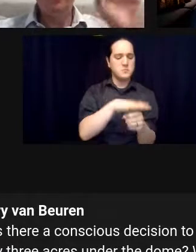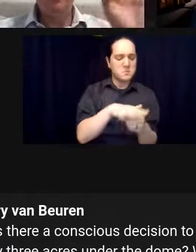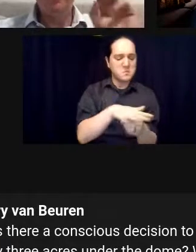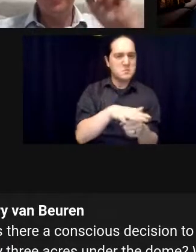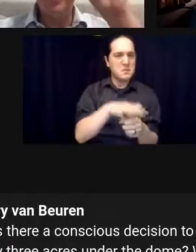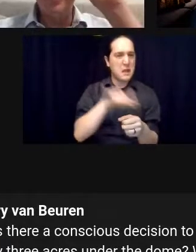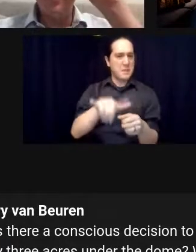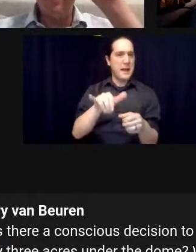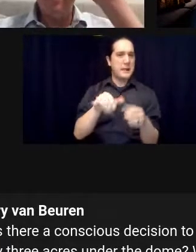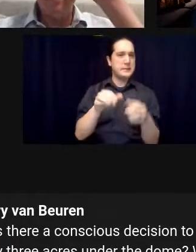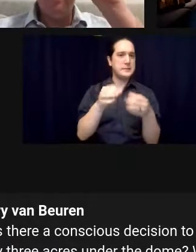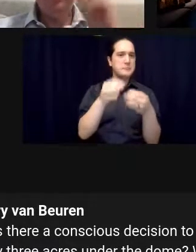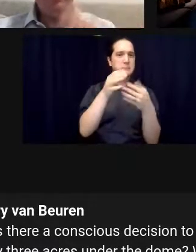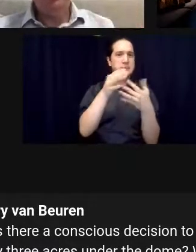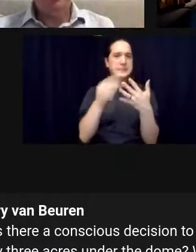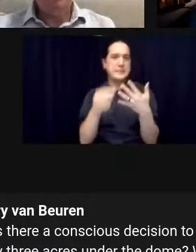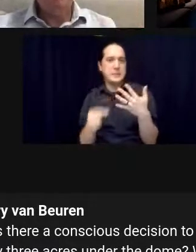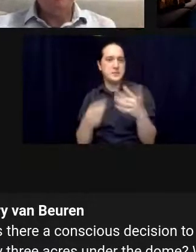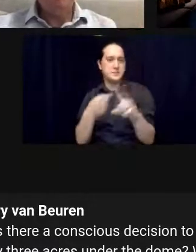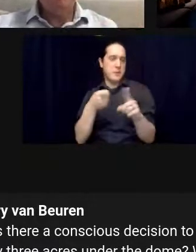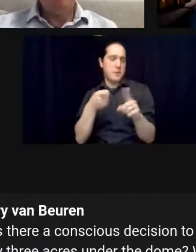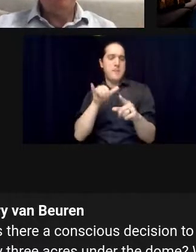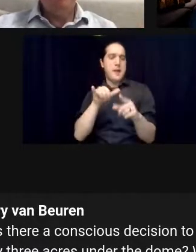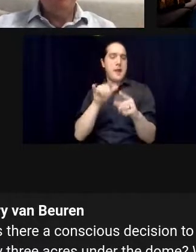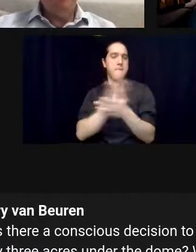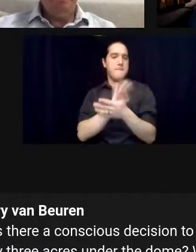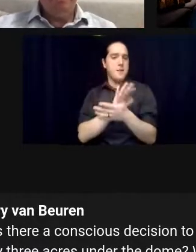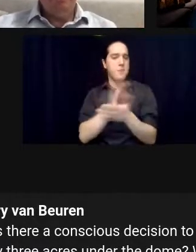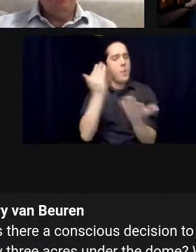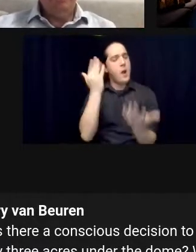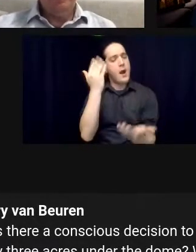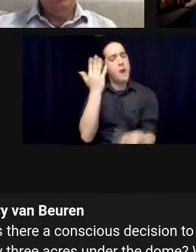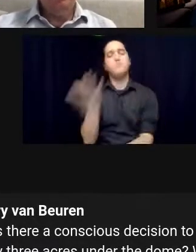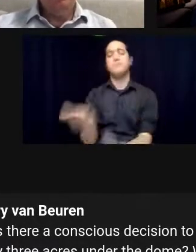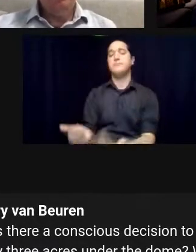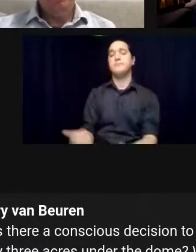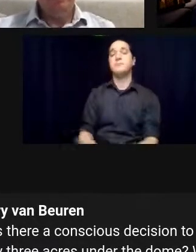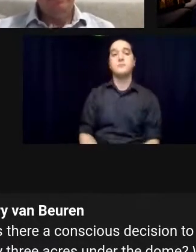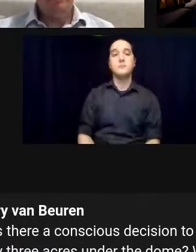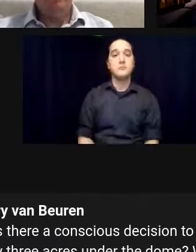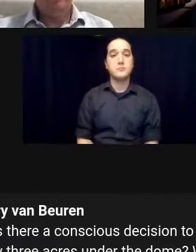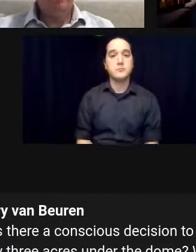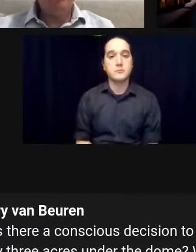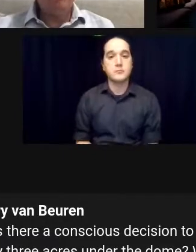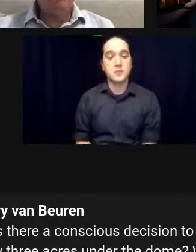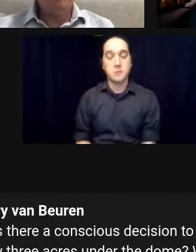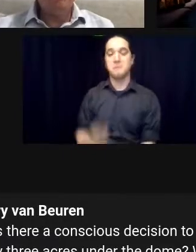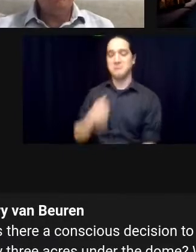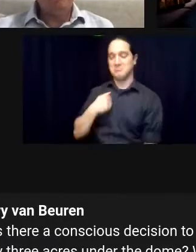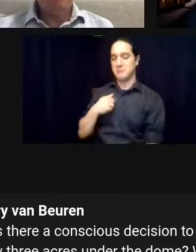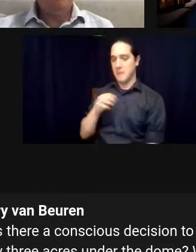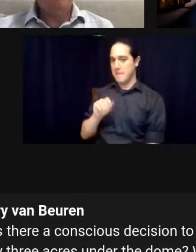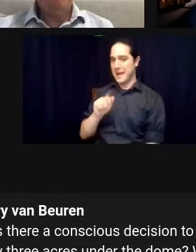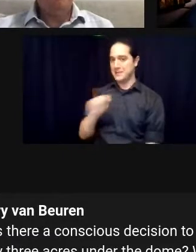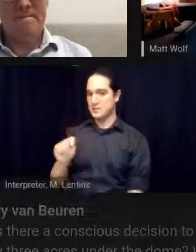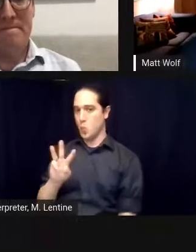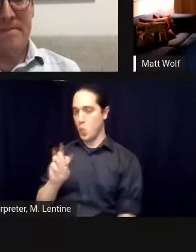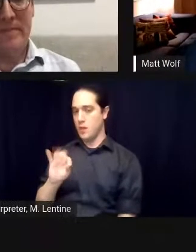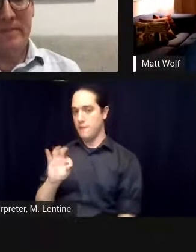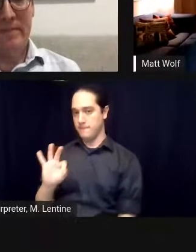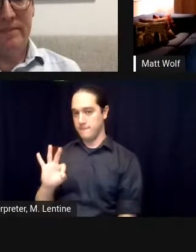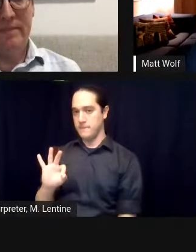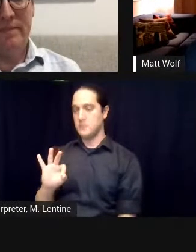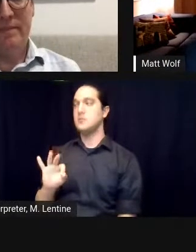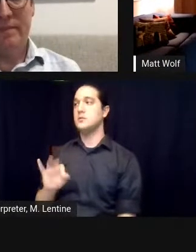so three there certainly wasn't a conscious effort to limit anything but it's not a miniseries it's a it's actually a two-hour film so